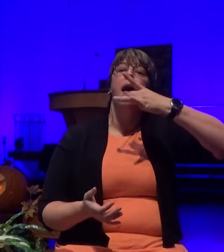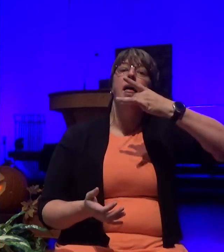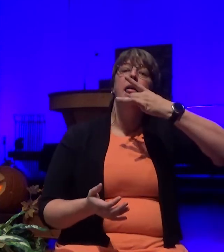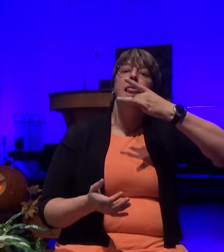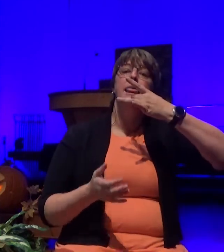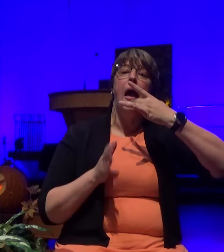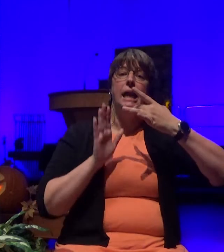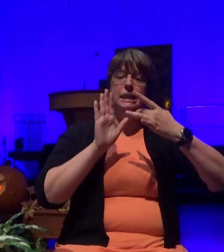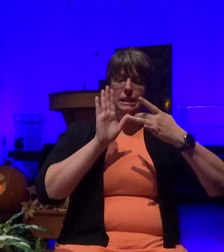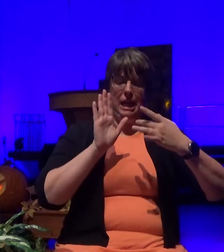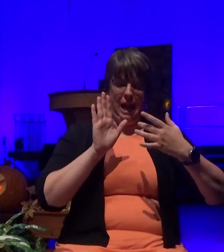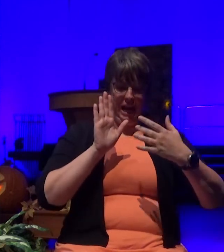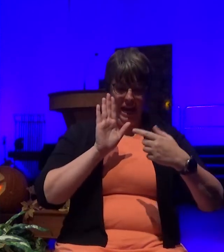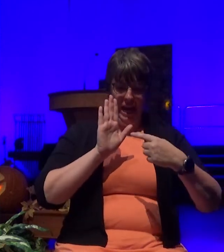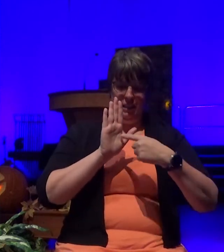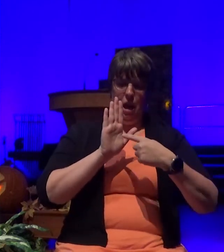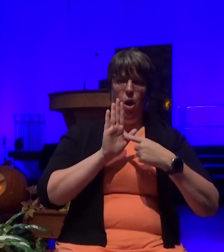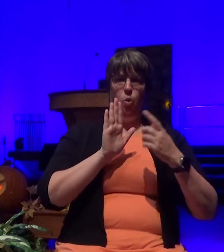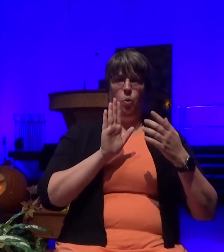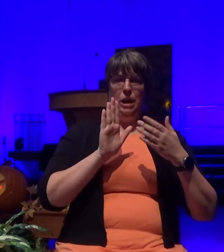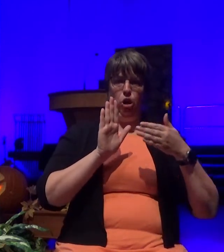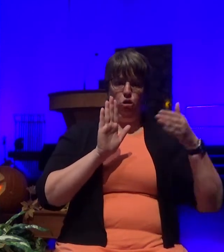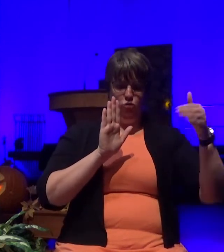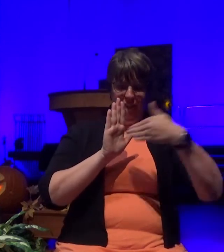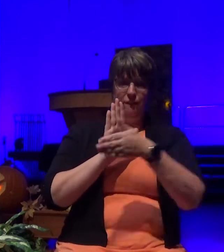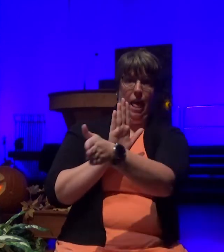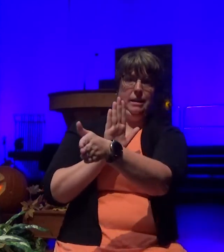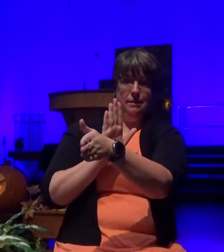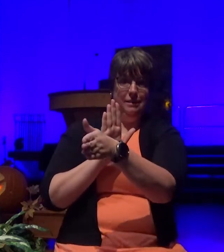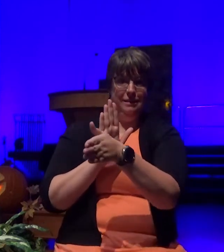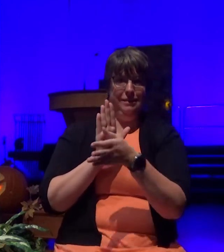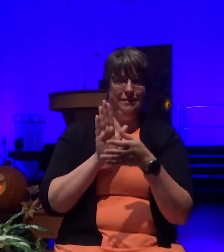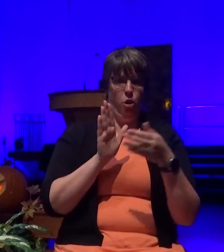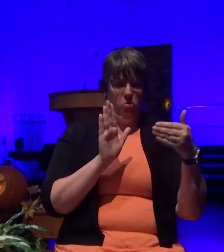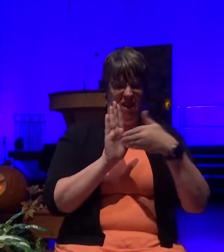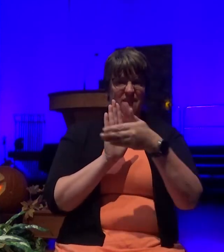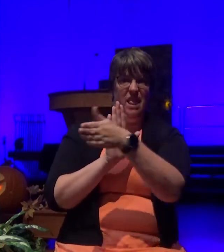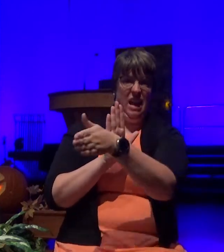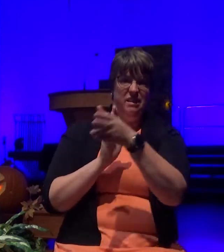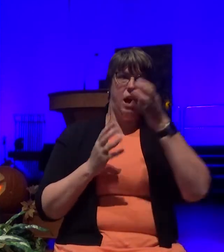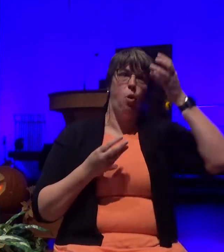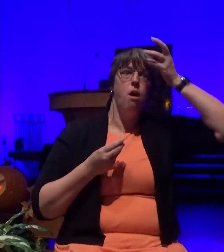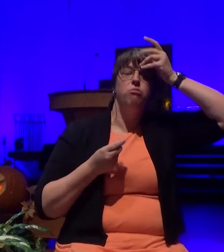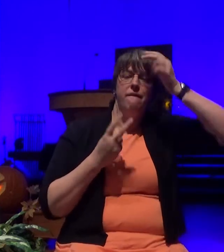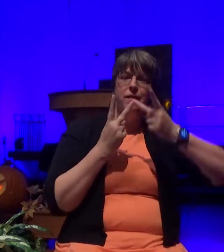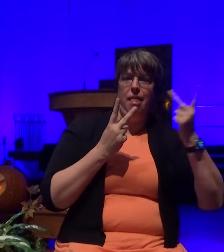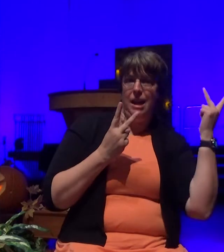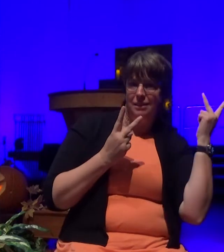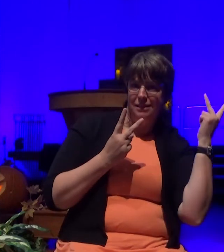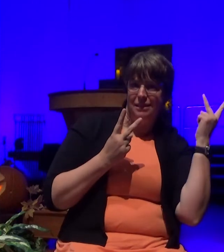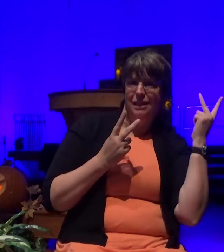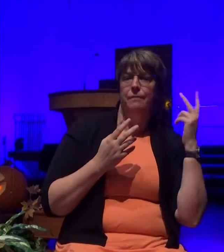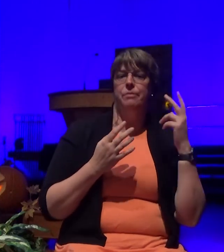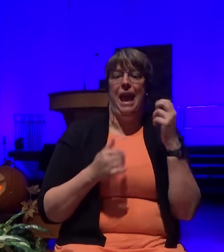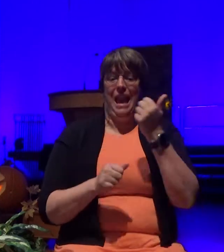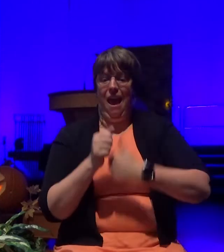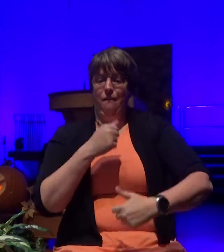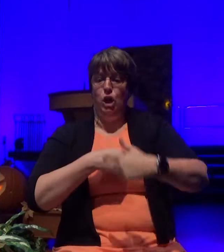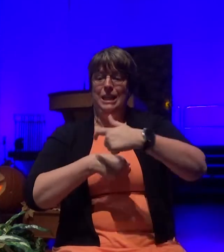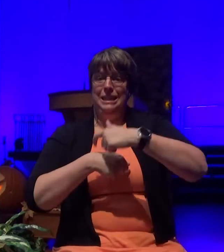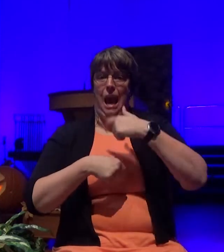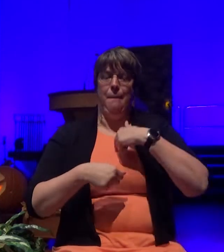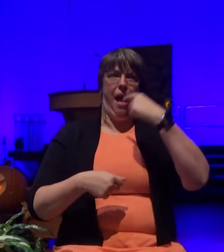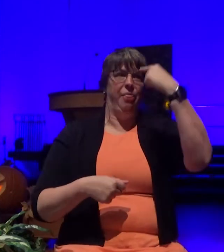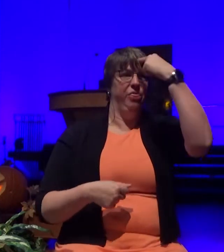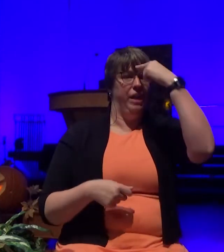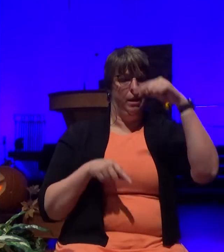it in who we are, and that every being has access to that light, and they reflect it back. And every time I think about this message, I kept